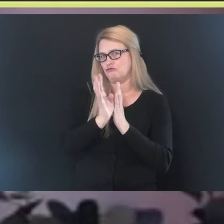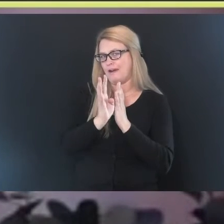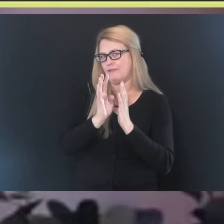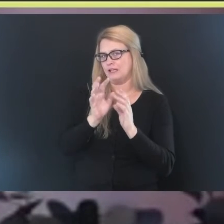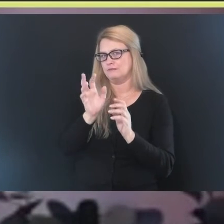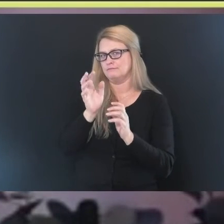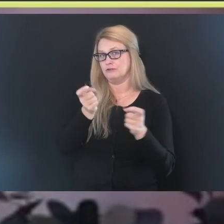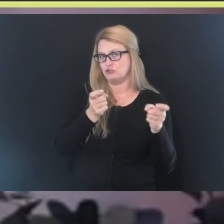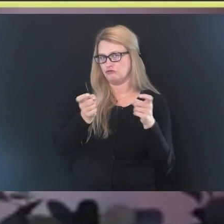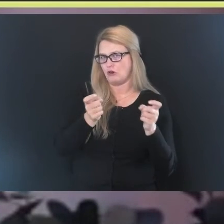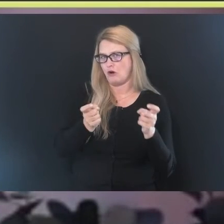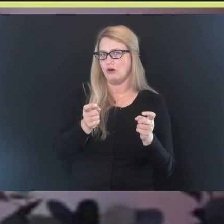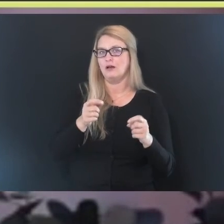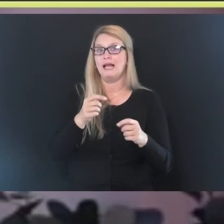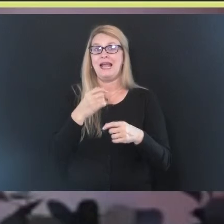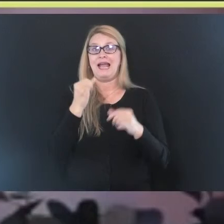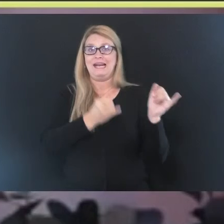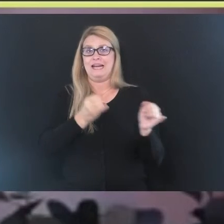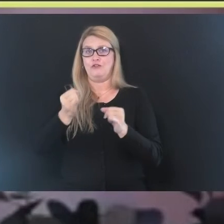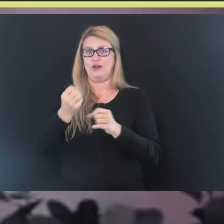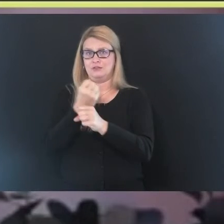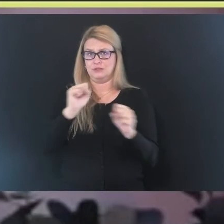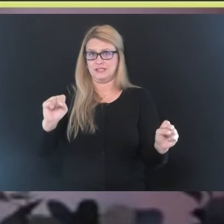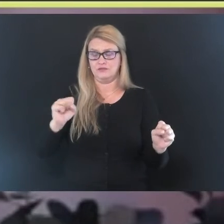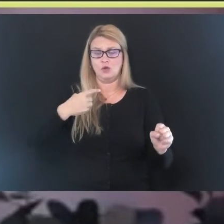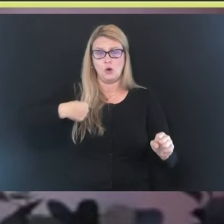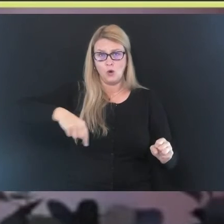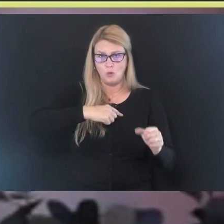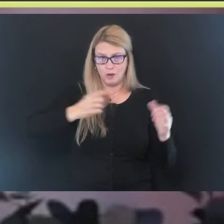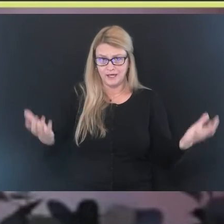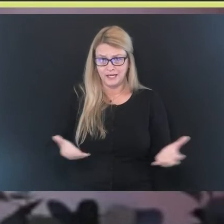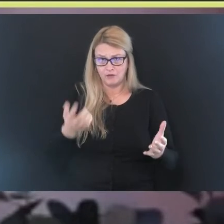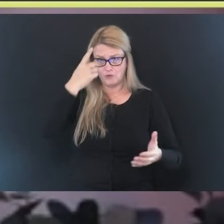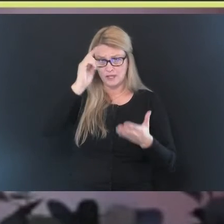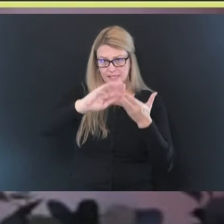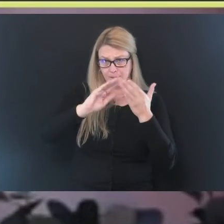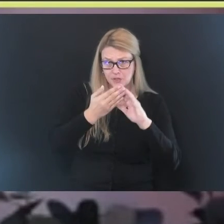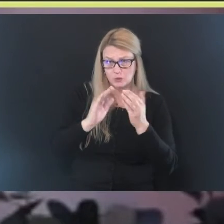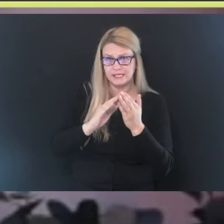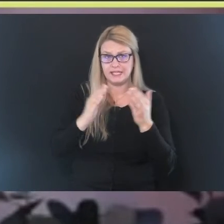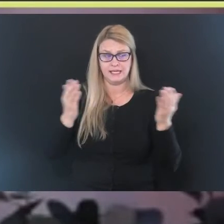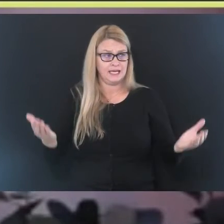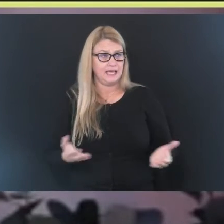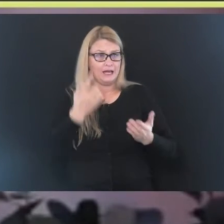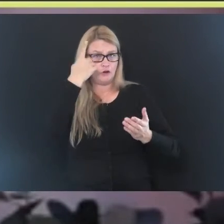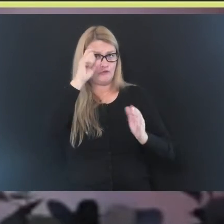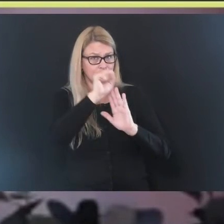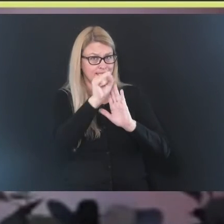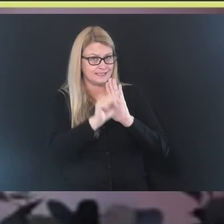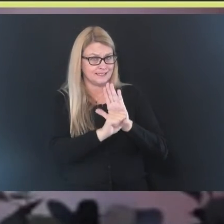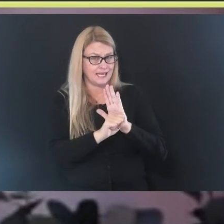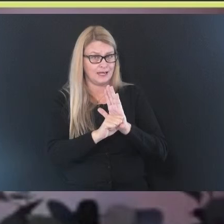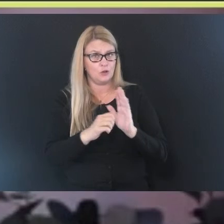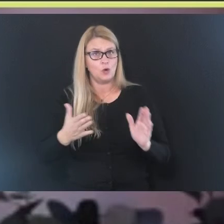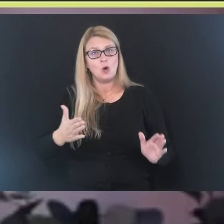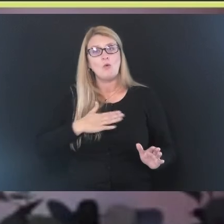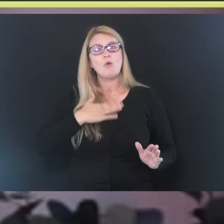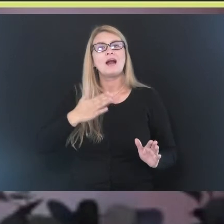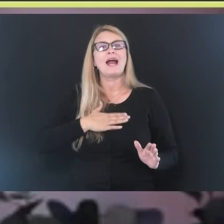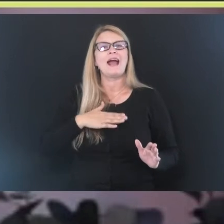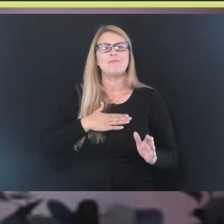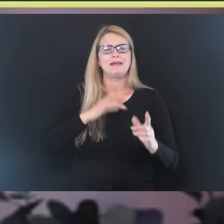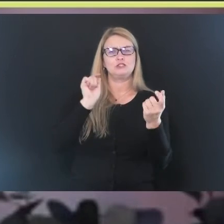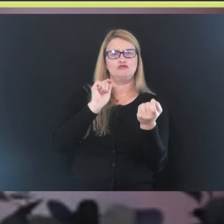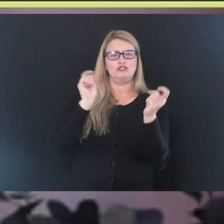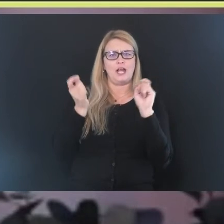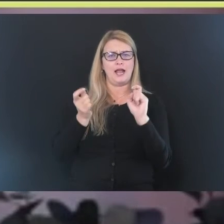We want to emphasize that we're here for the community. We're here for the state. We're happy to adjust this as